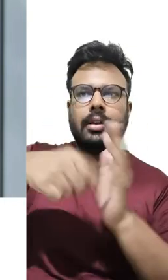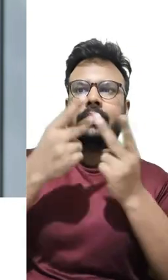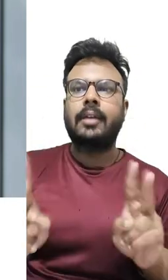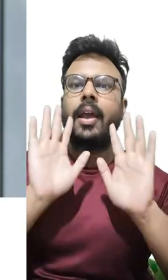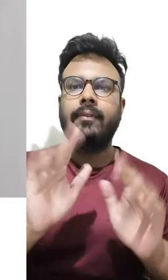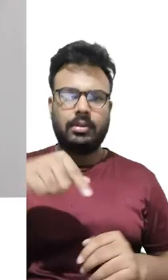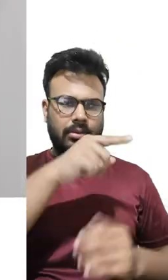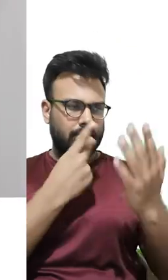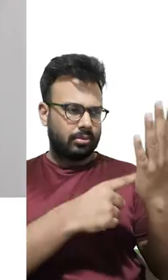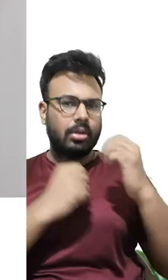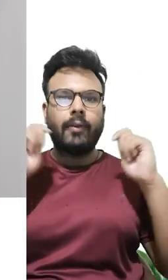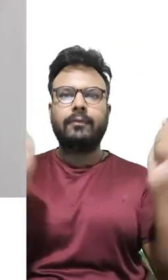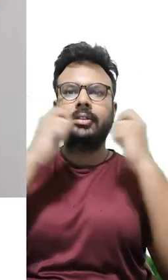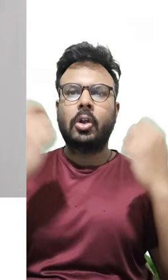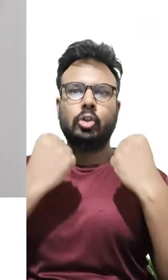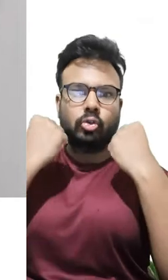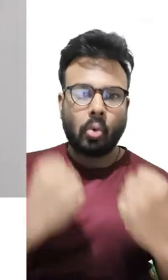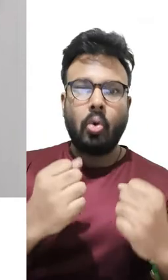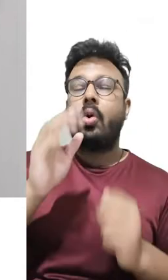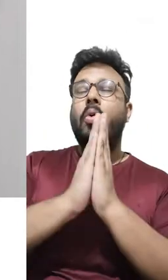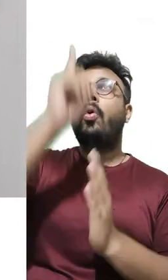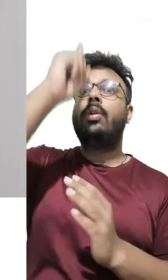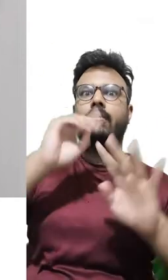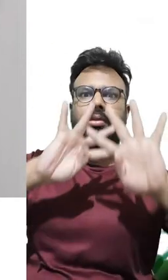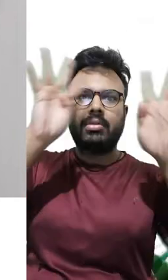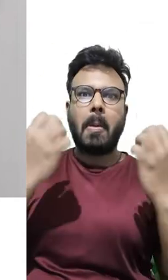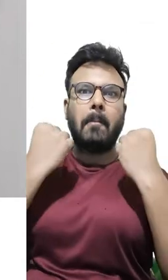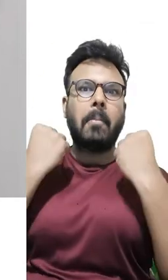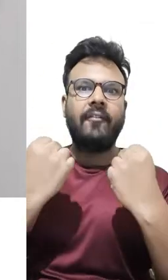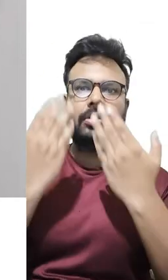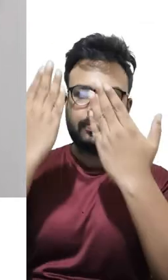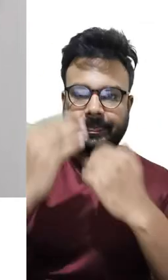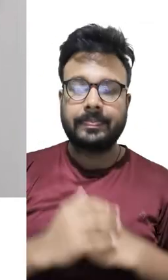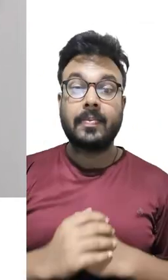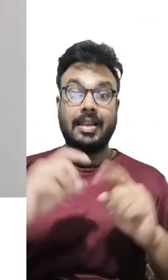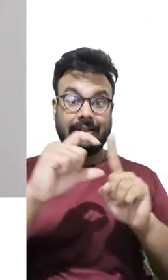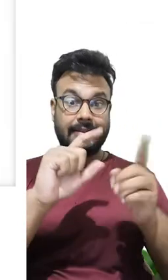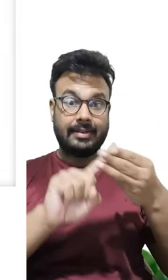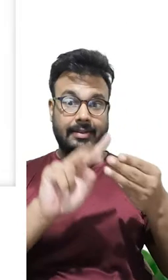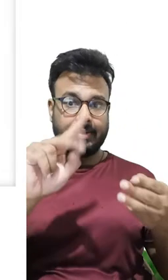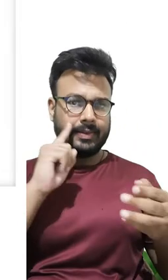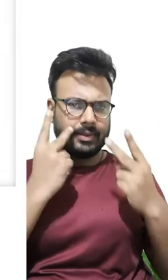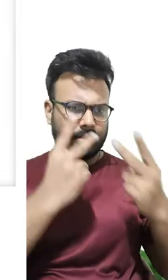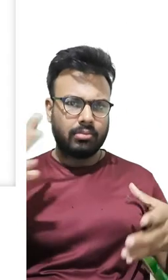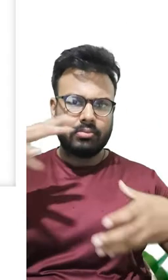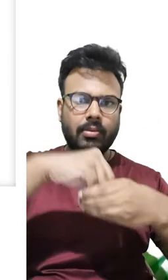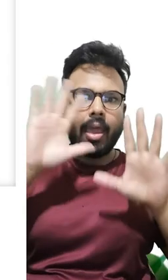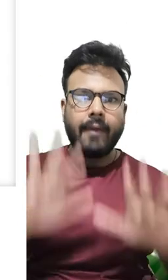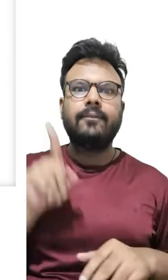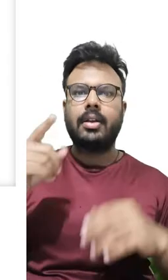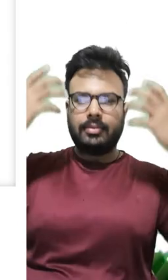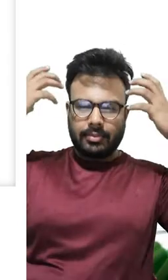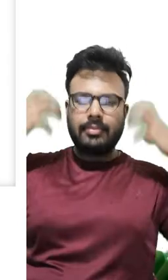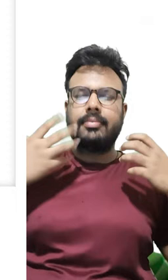Great Goddess. We at the Kasturbhai Lalbhai Museum are pleased to share with you this exquisite example